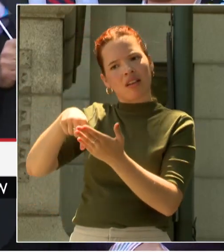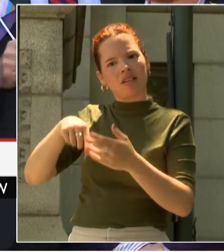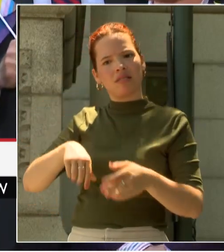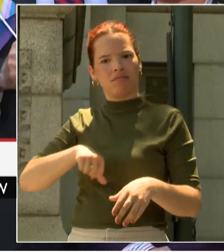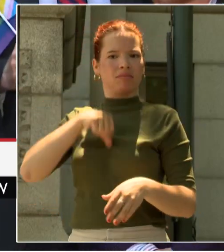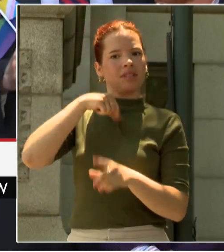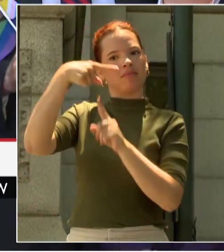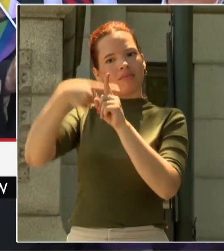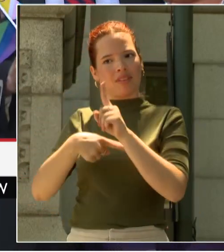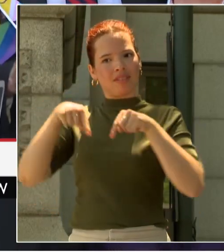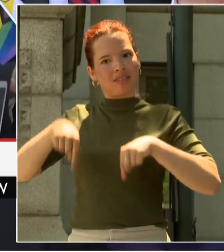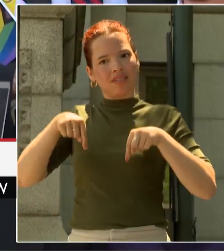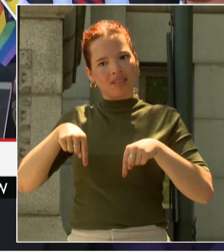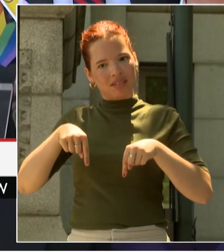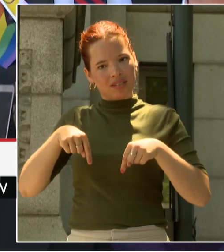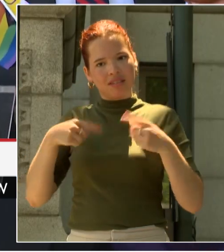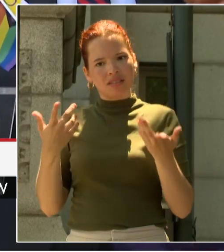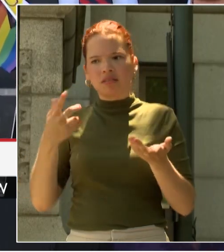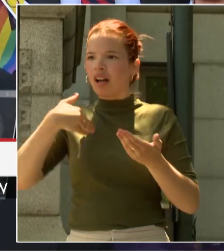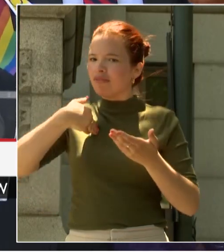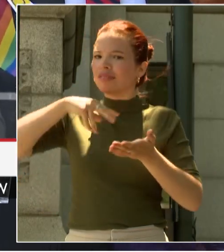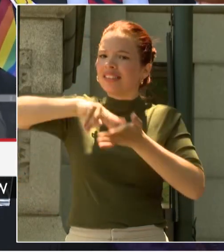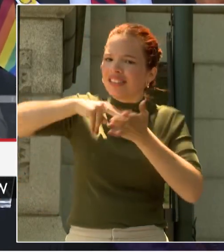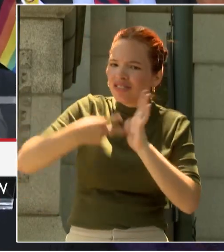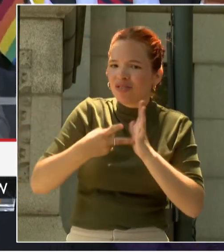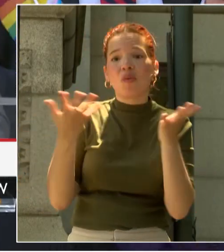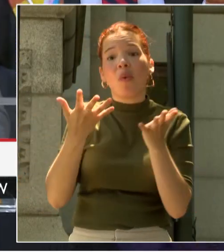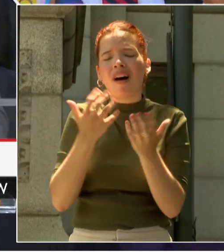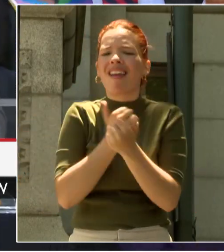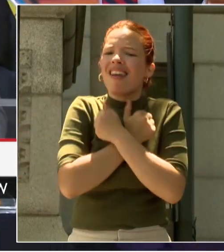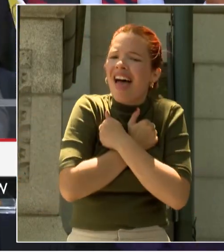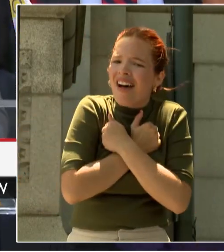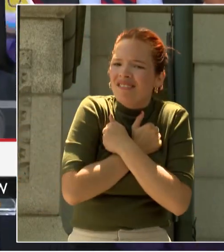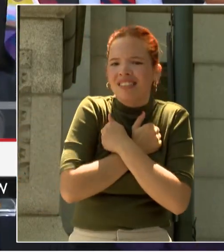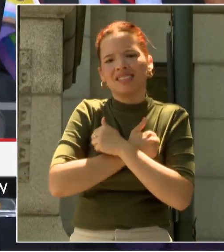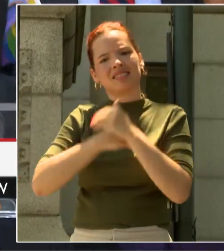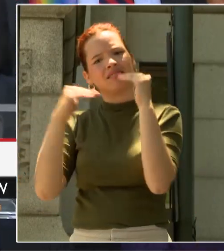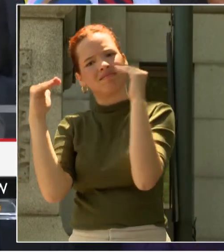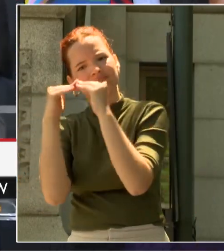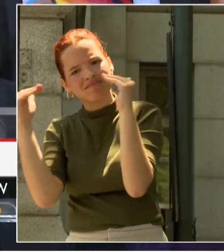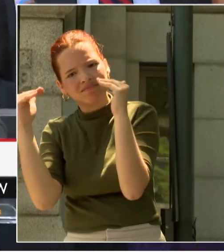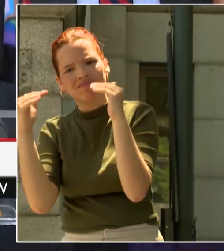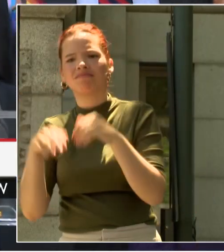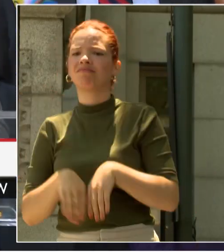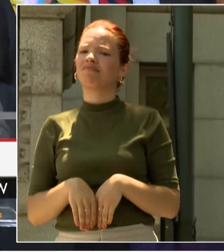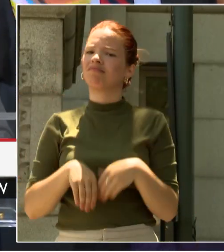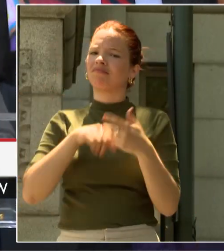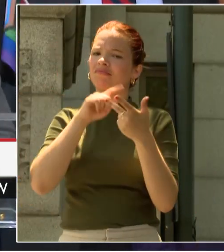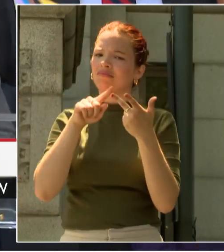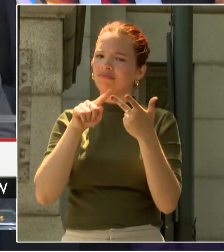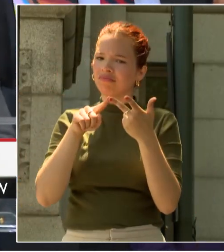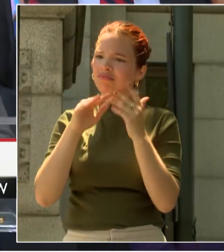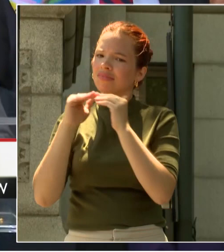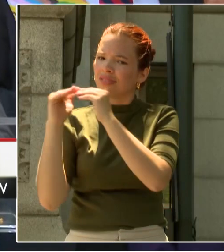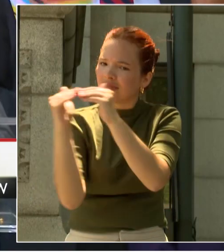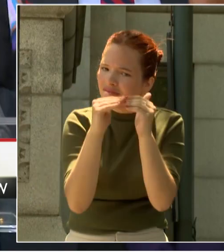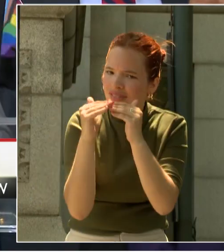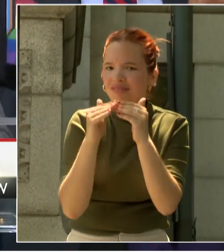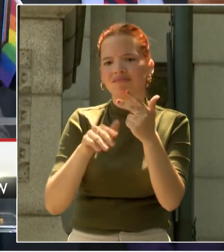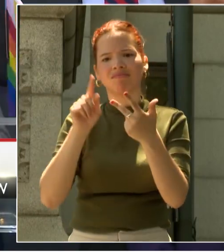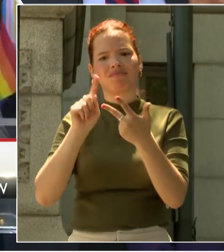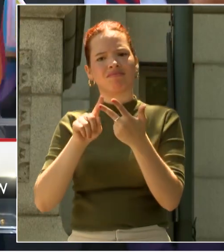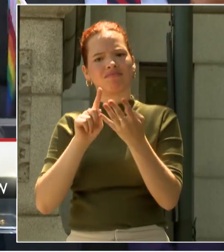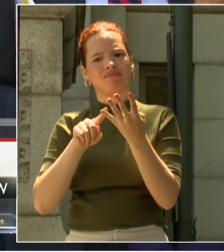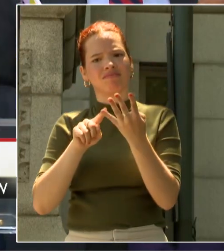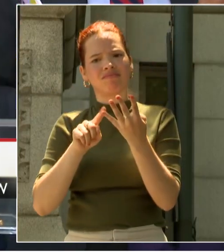for love, DC stands for fairness, DC stands for justice, DC stands